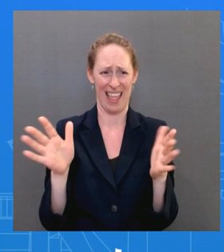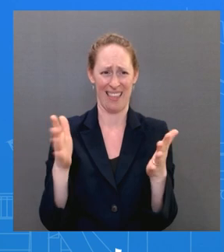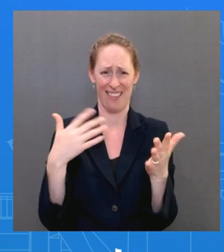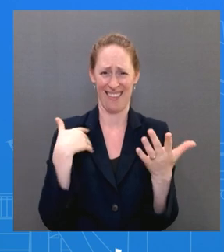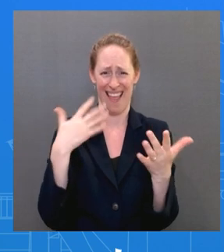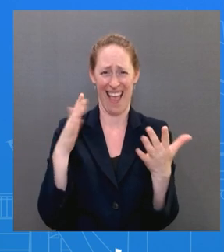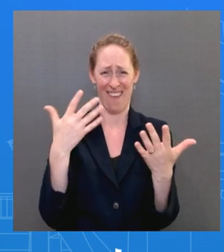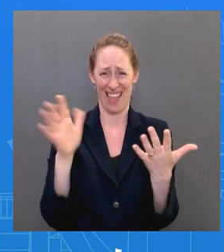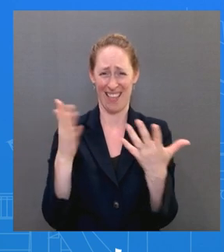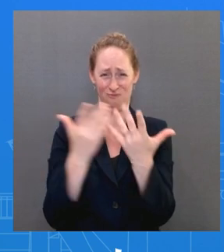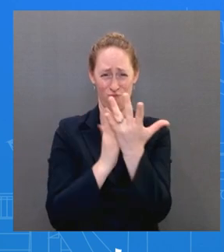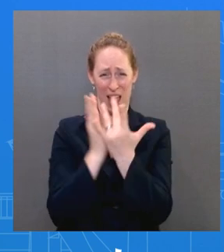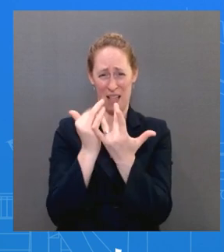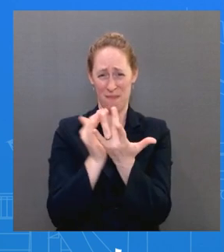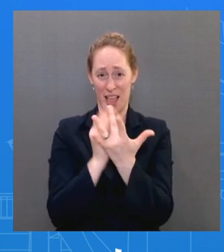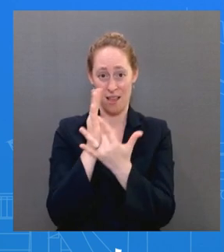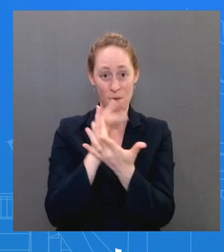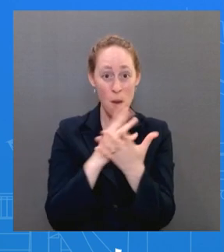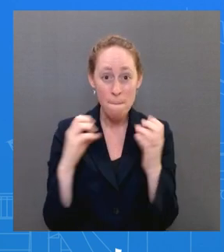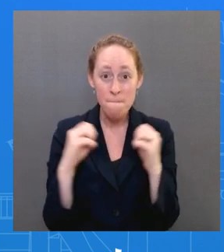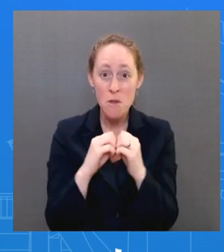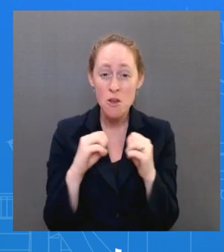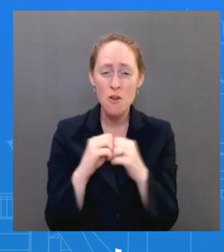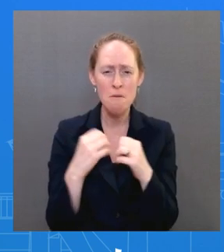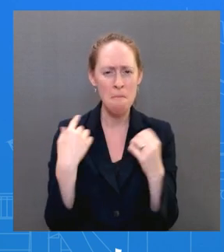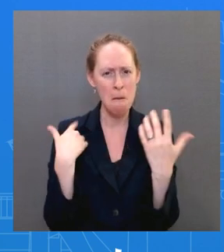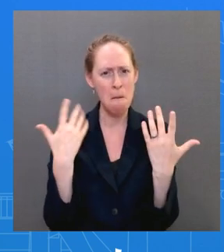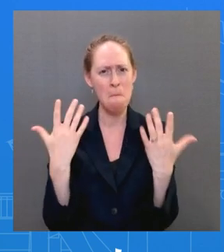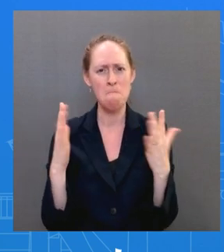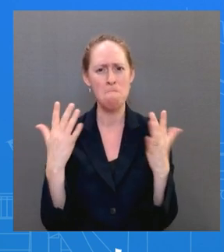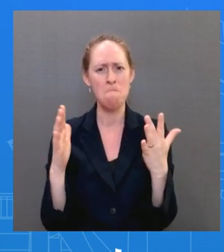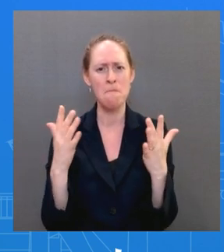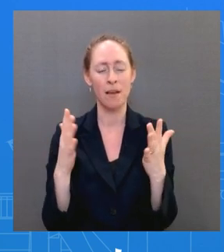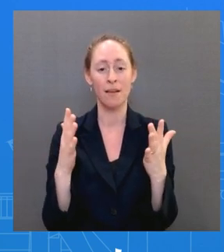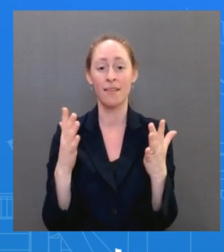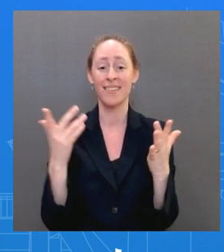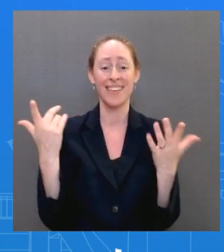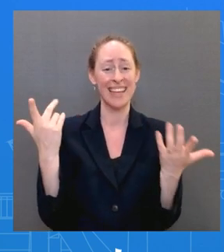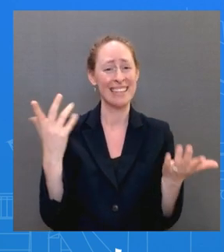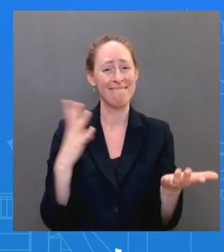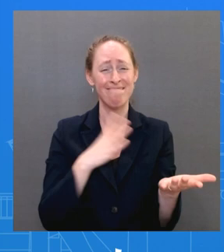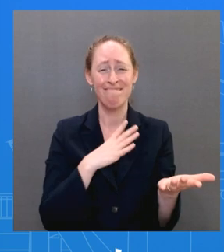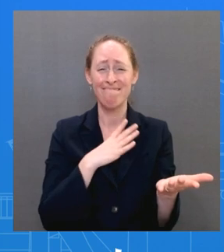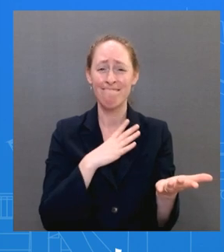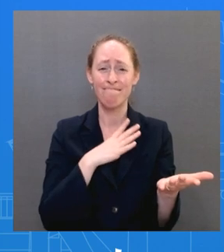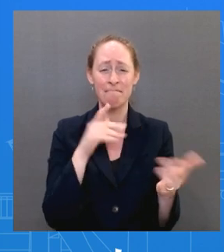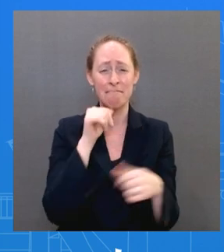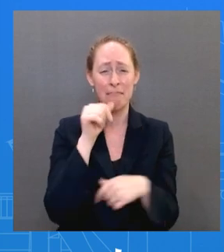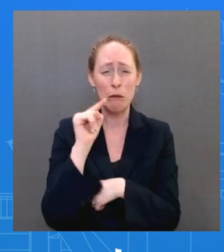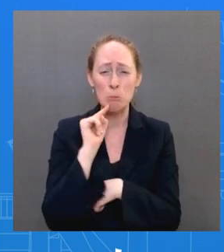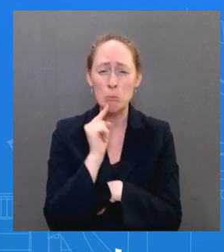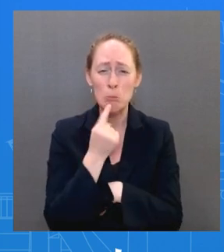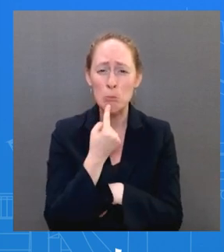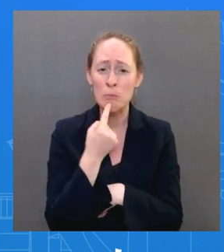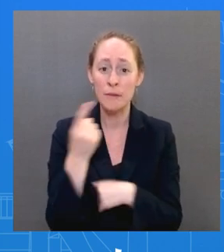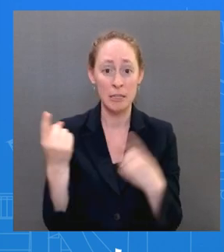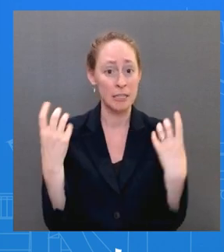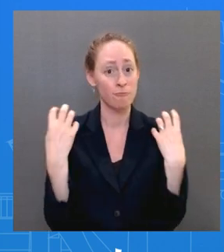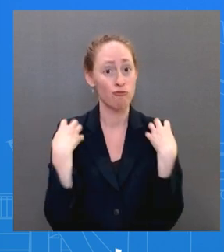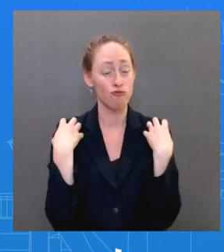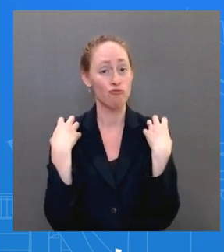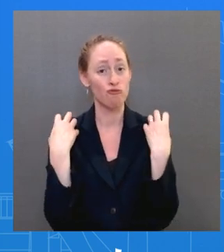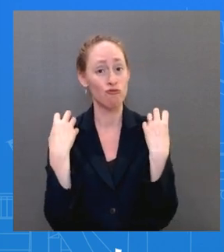is having very mild symptoms. The president is feeling better. He is improving. We are giving